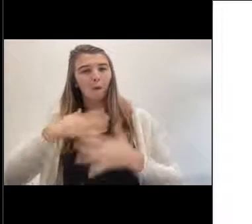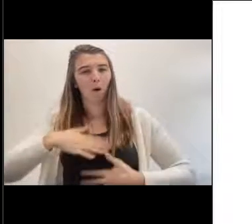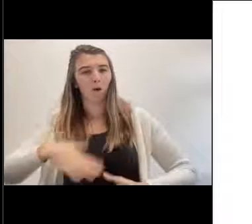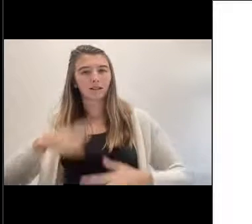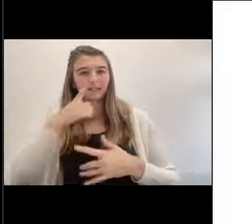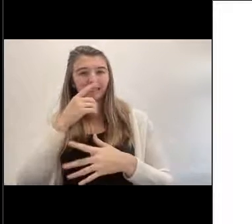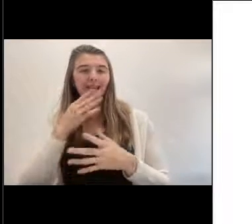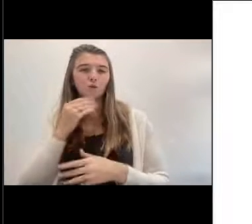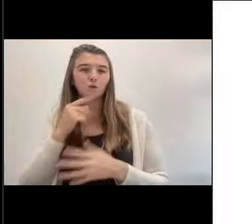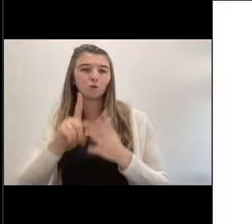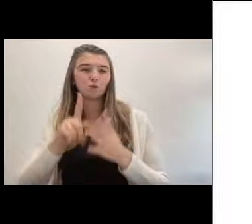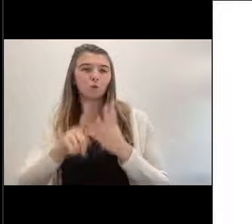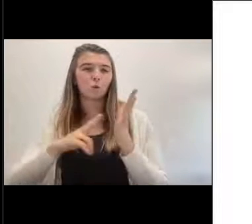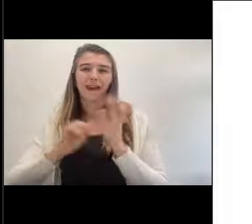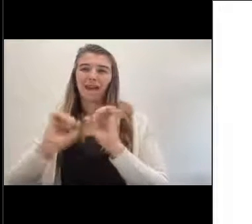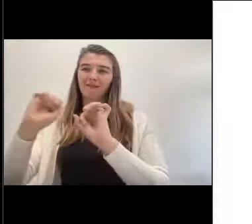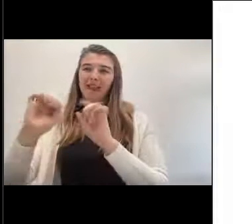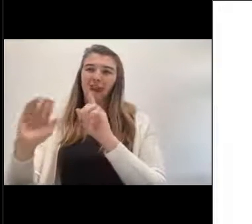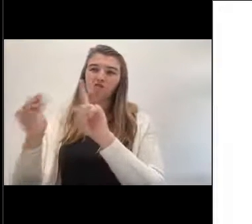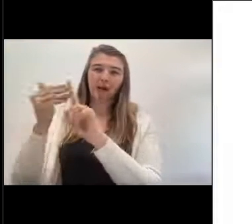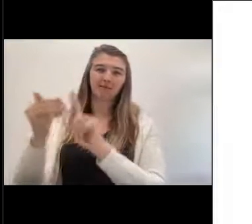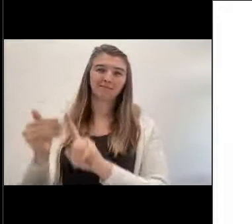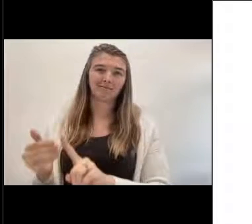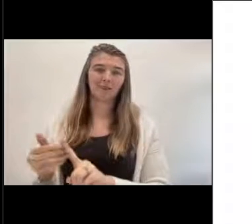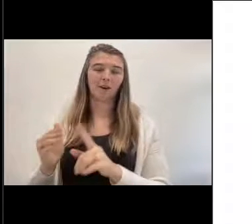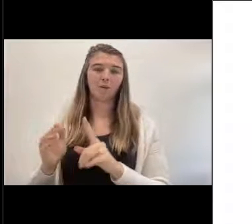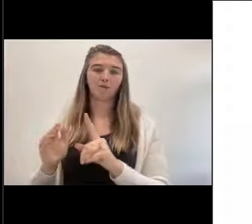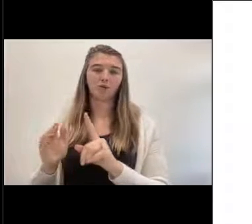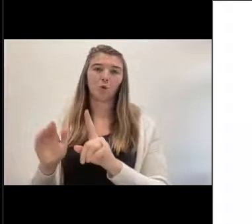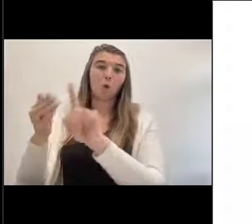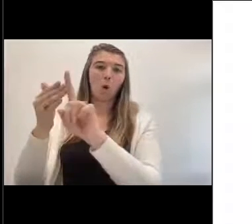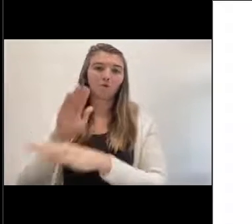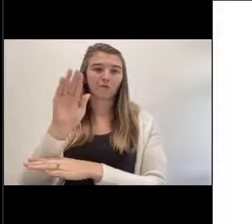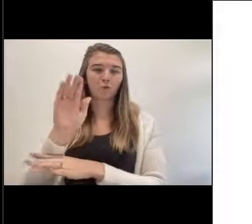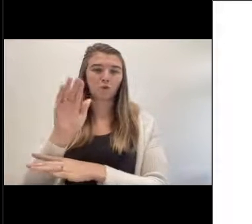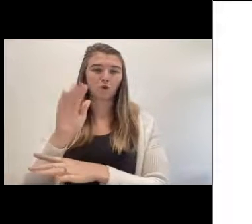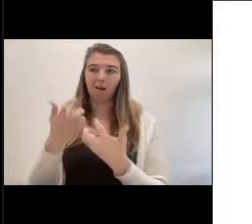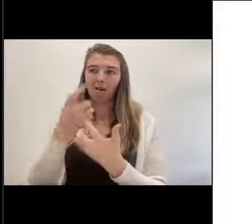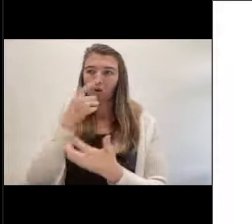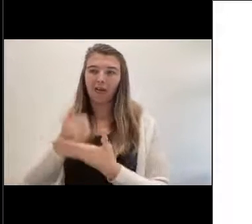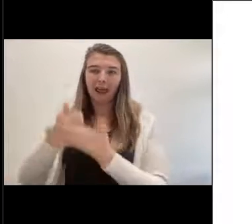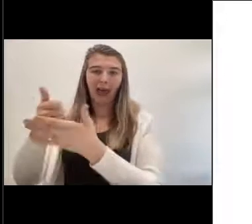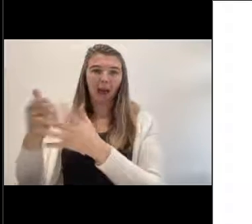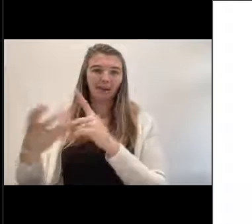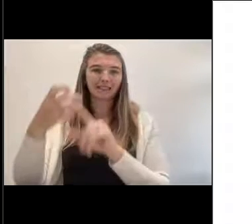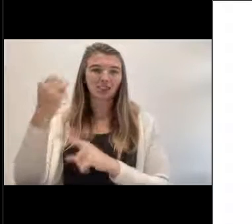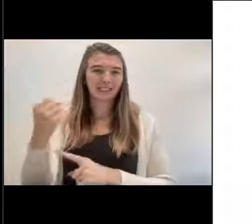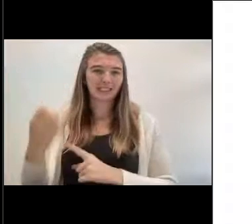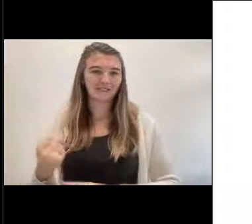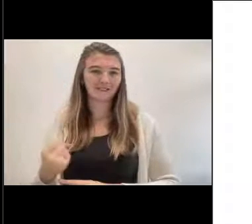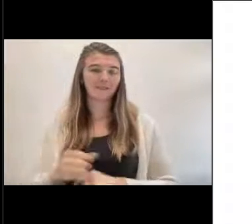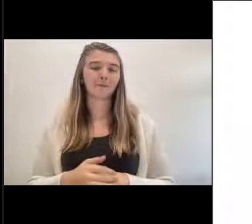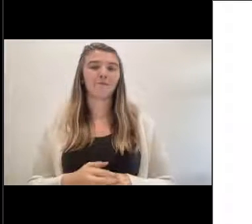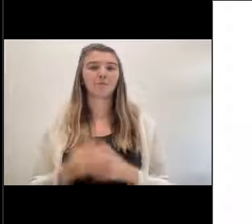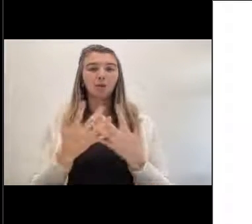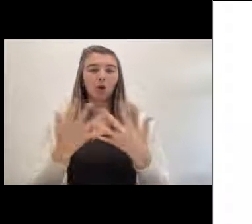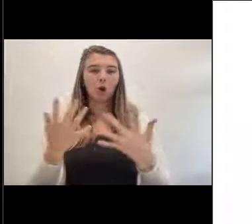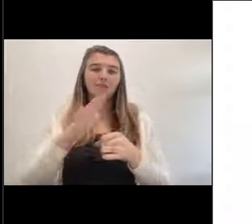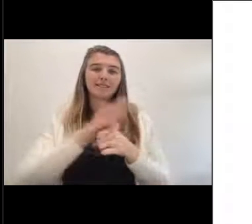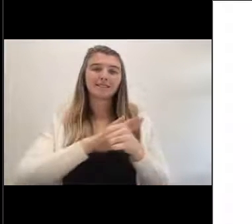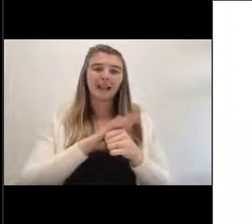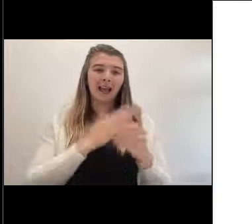Economy, Opportunities and Challenges for Microbiology Research and Innovation, along with some case studies, podcasts and other resources available on